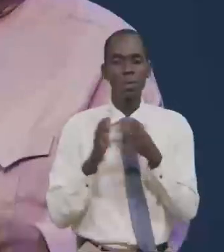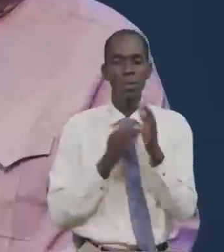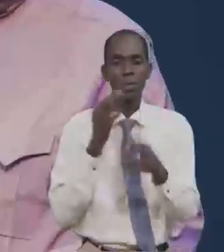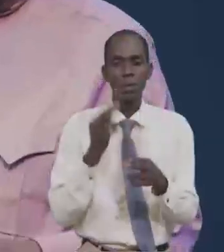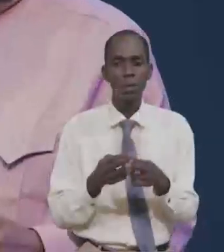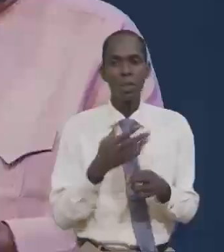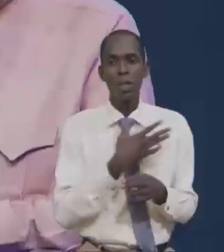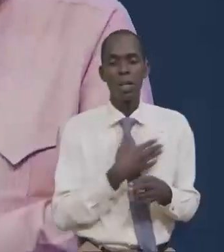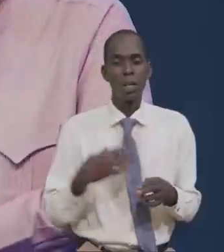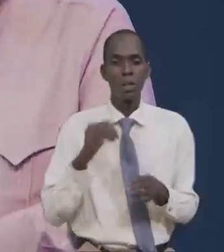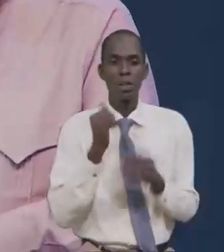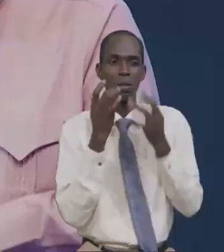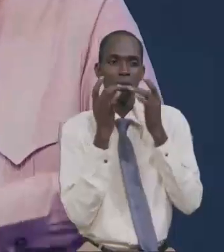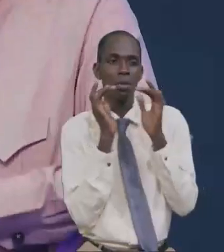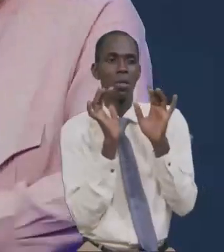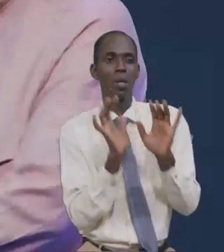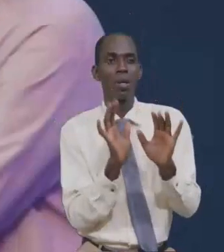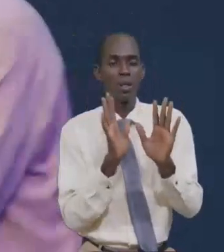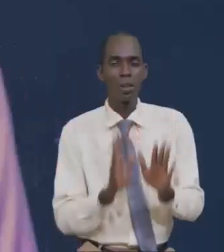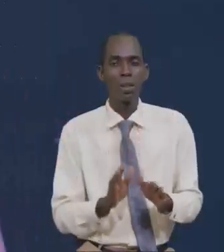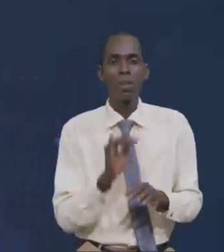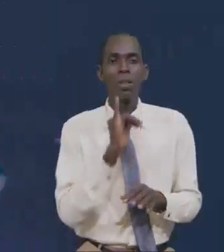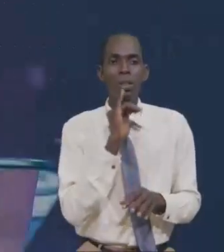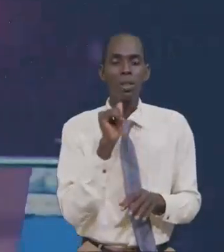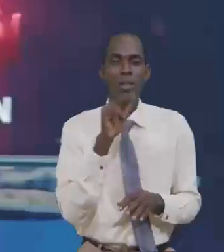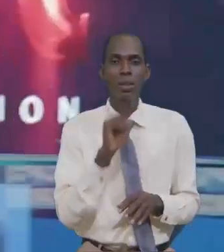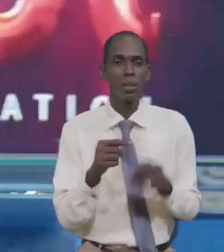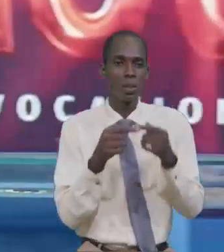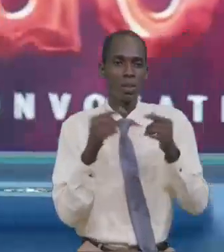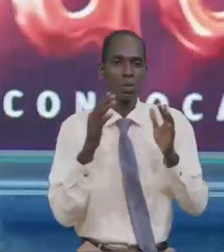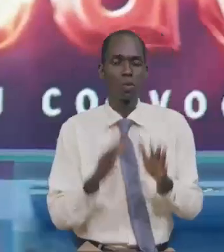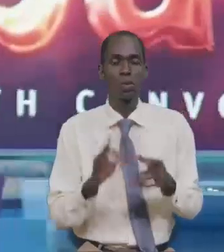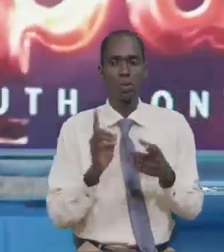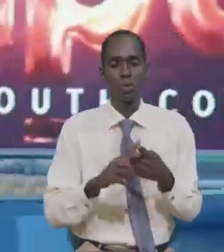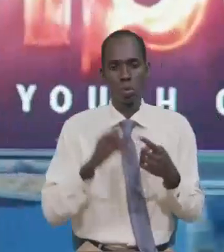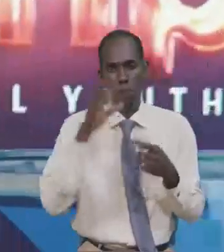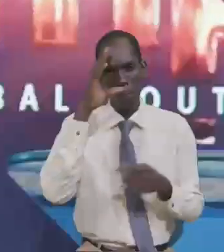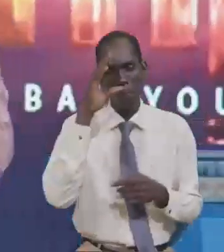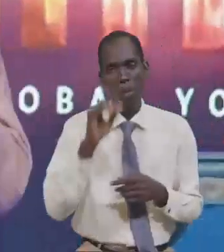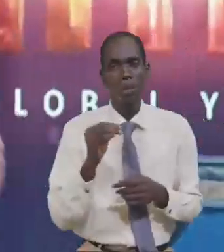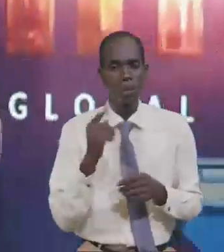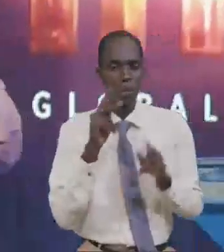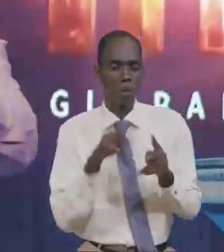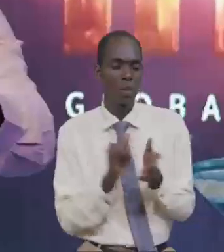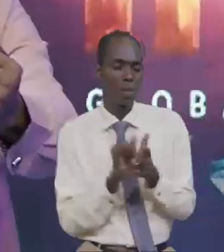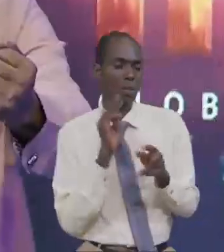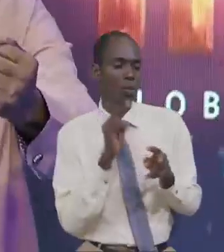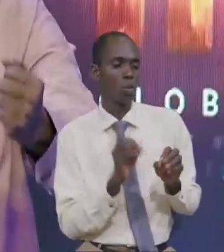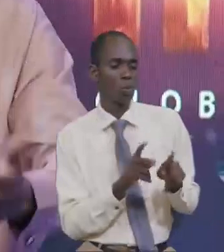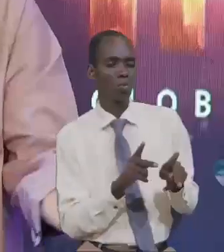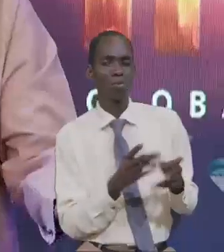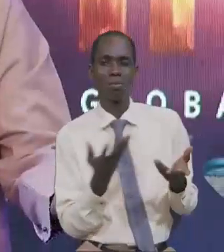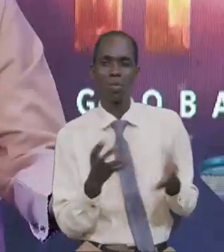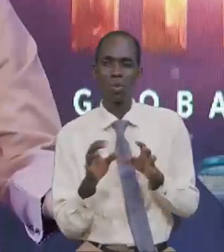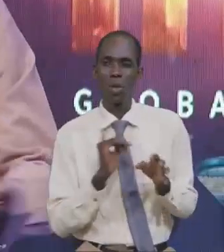says, okay, do I have to do that to succeed? They look at learning, do I have to do that to succeed? They look at hard work and